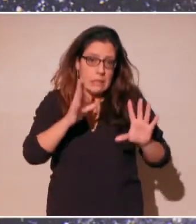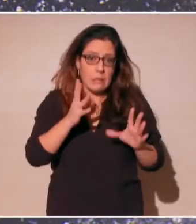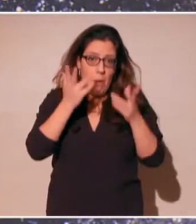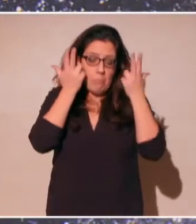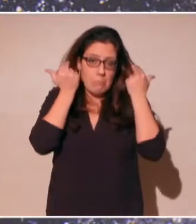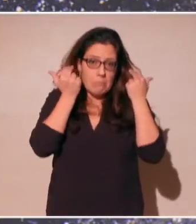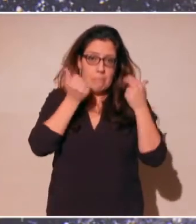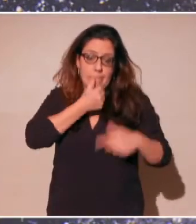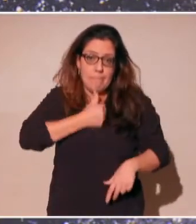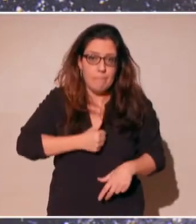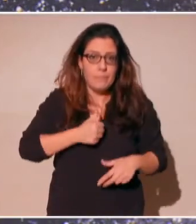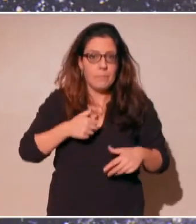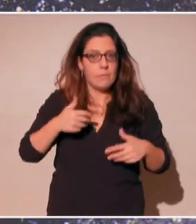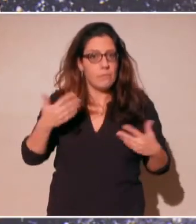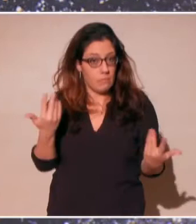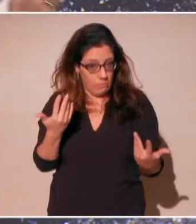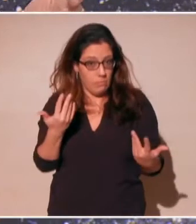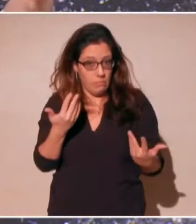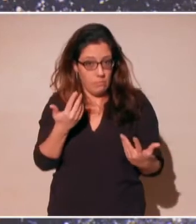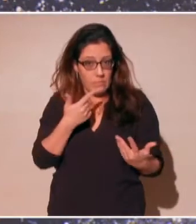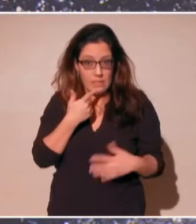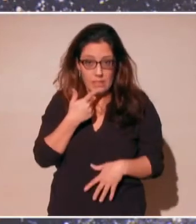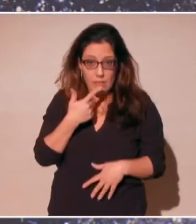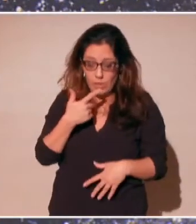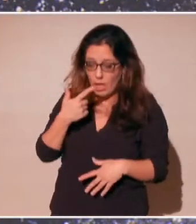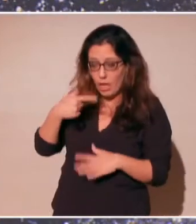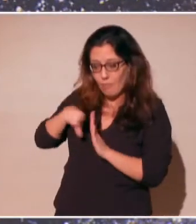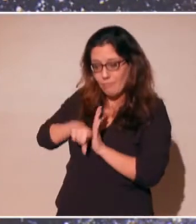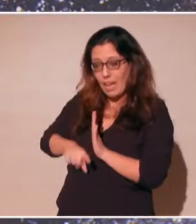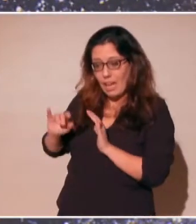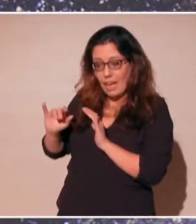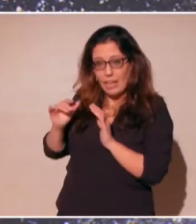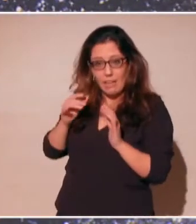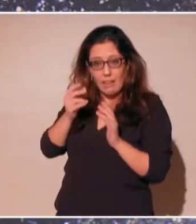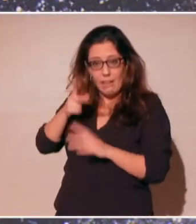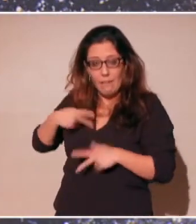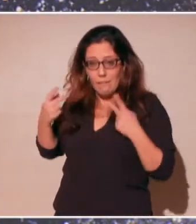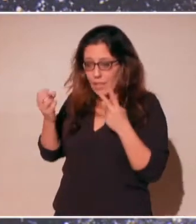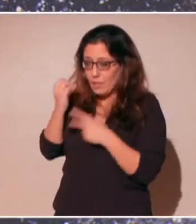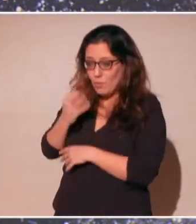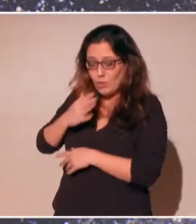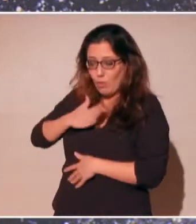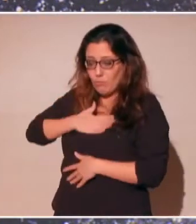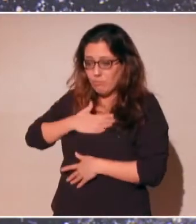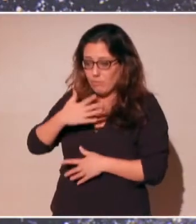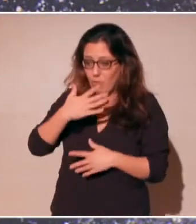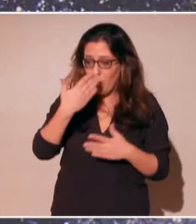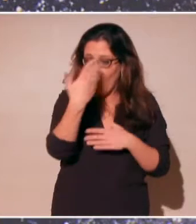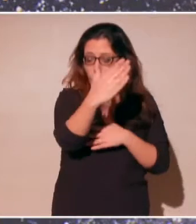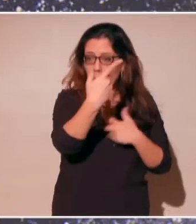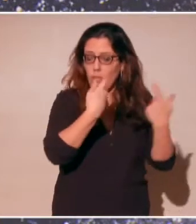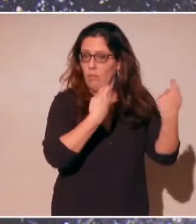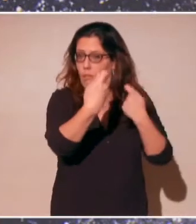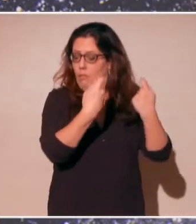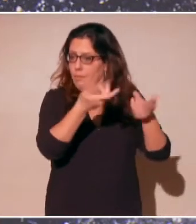actually apply, well, then you are accepting that the daily rules of the game that you are